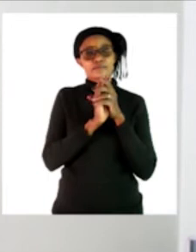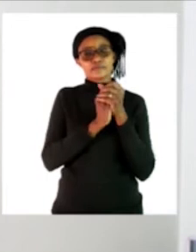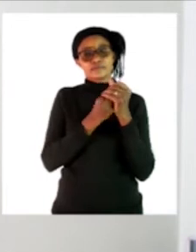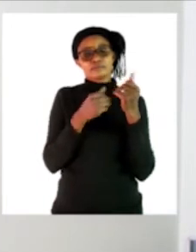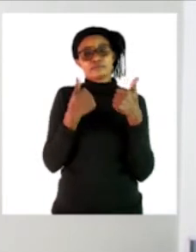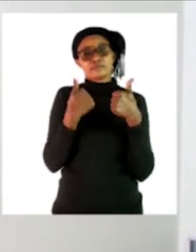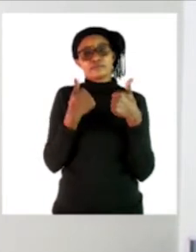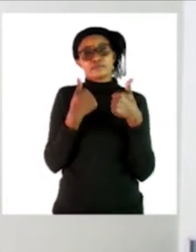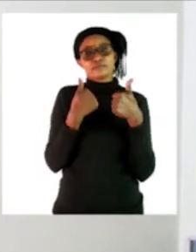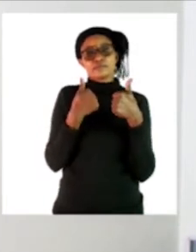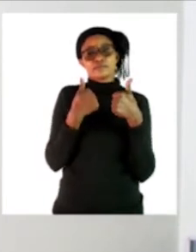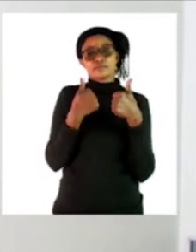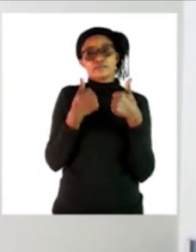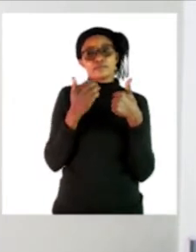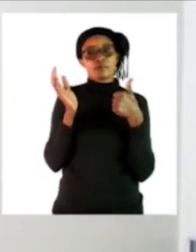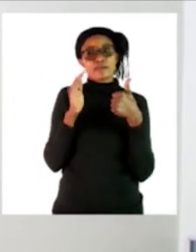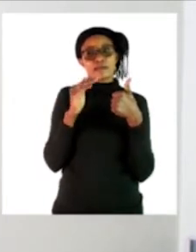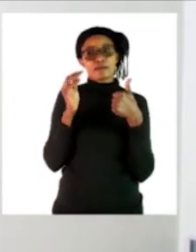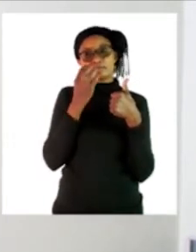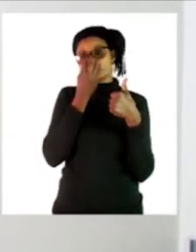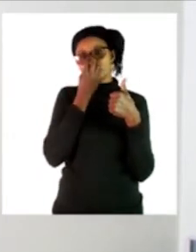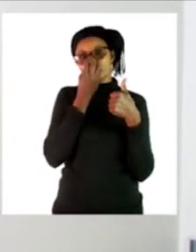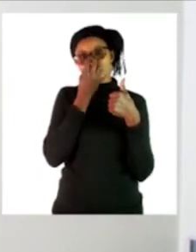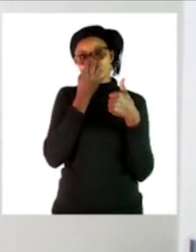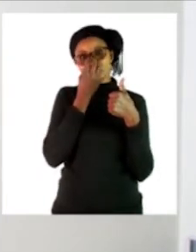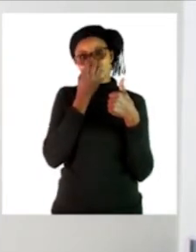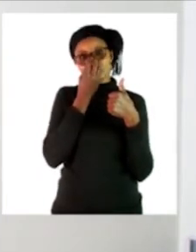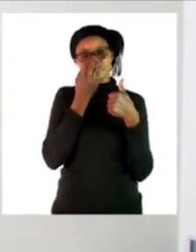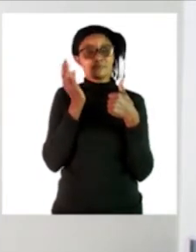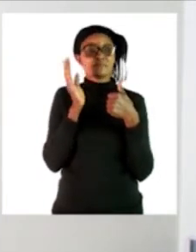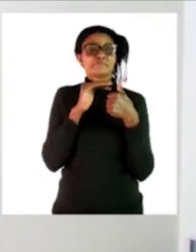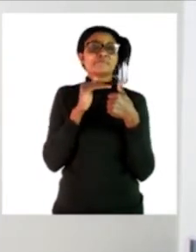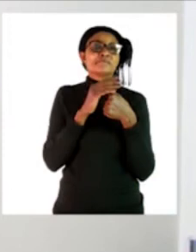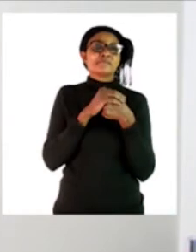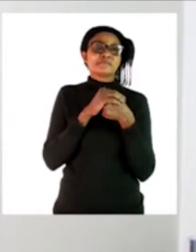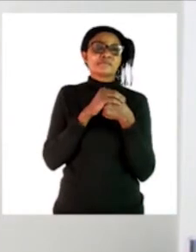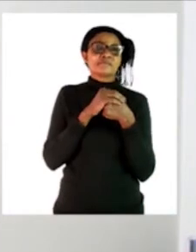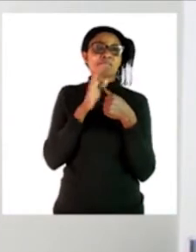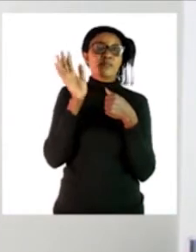Good. Let's call on Zashi. Zashi!